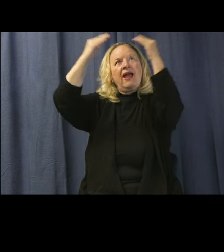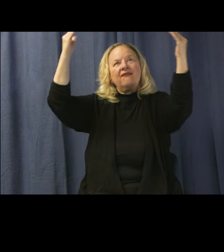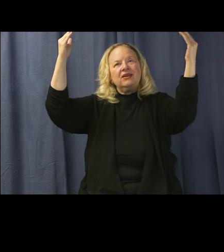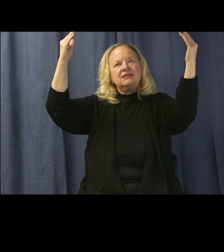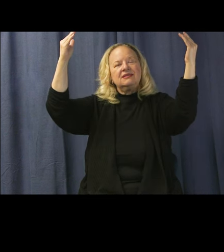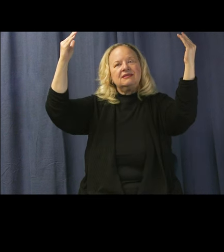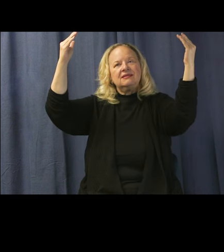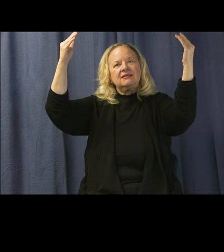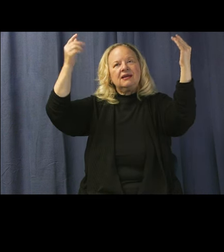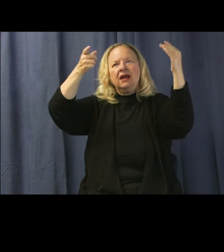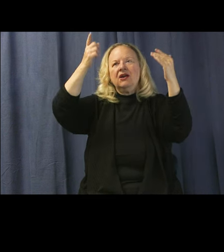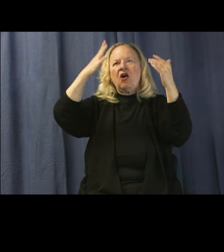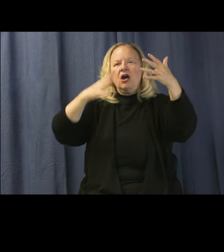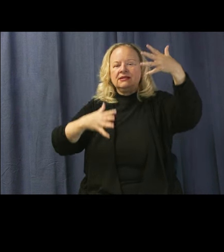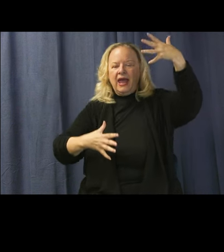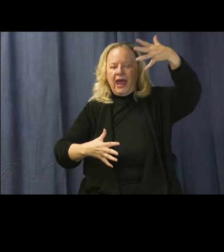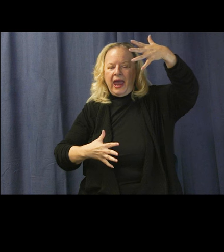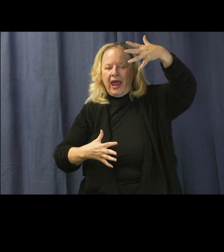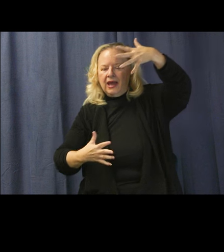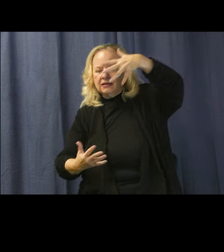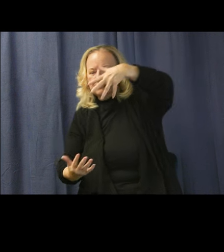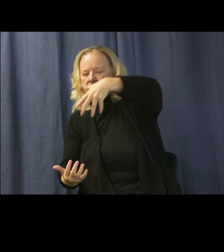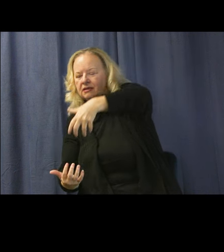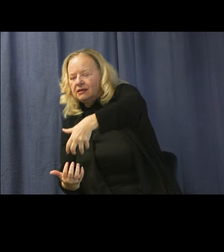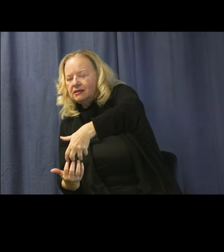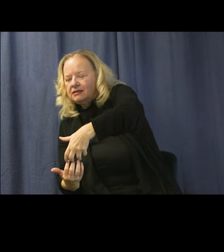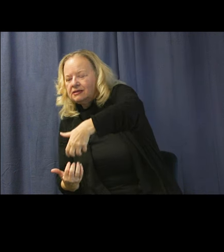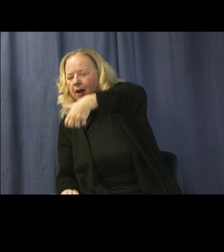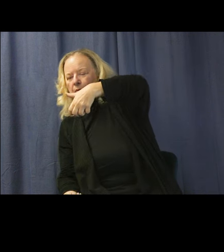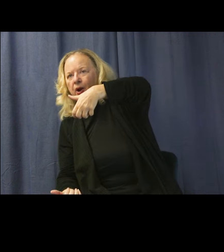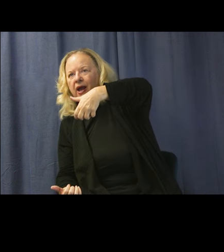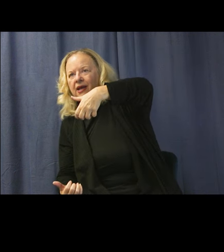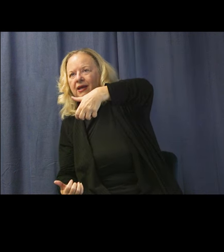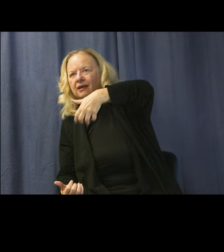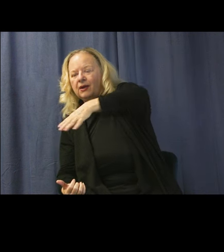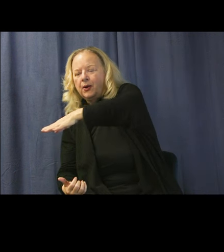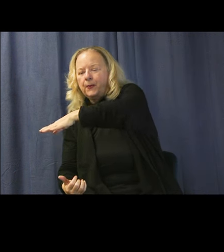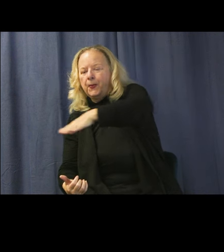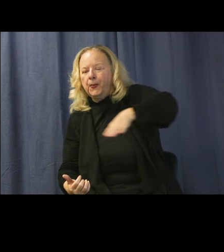here is God's hand separating the two waters.